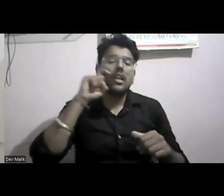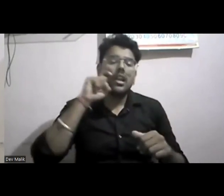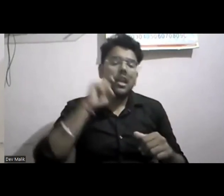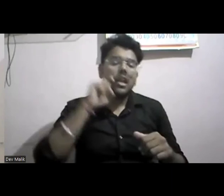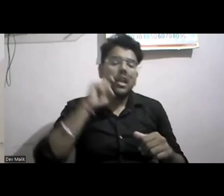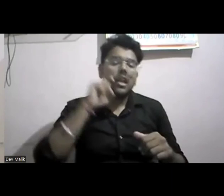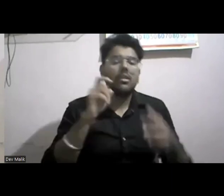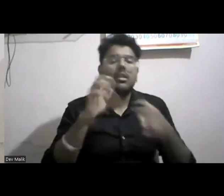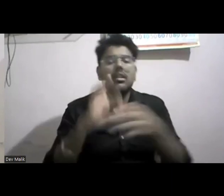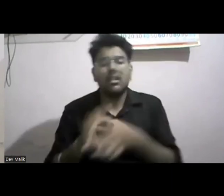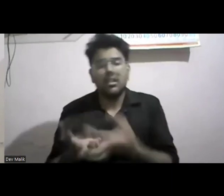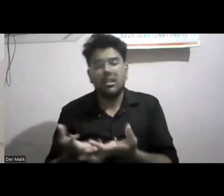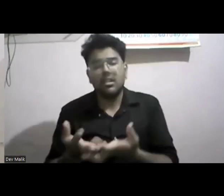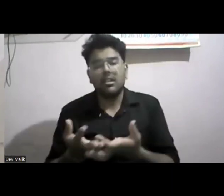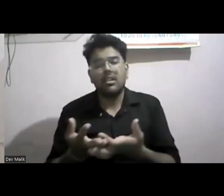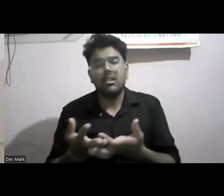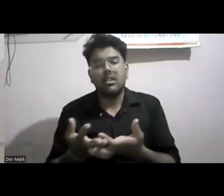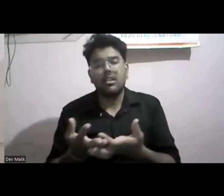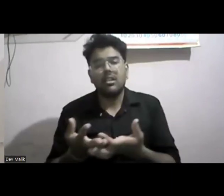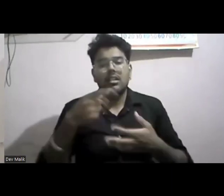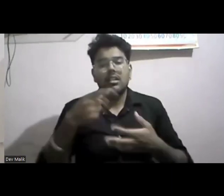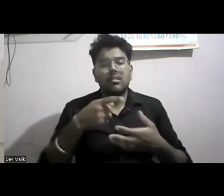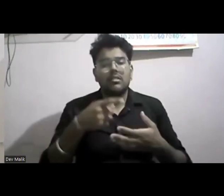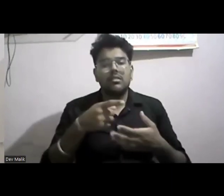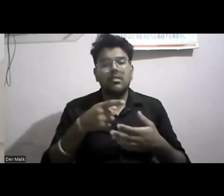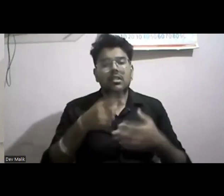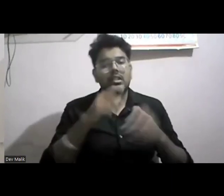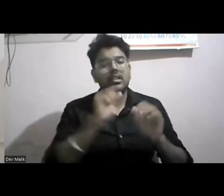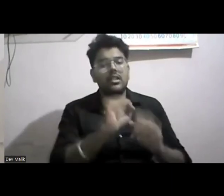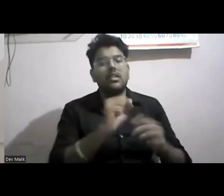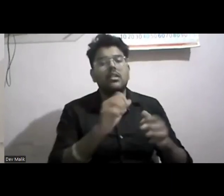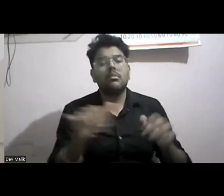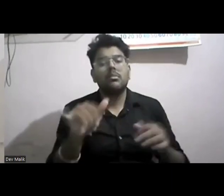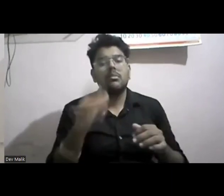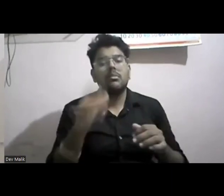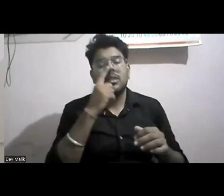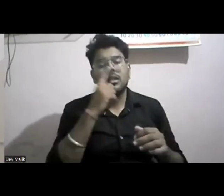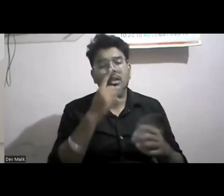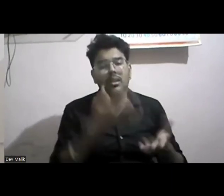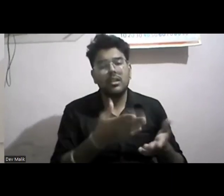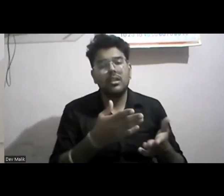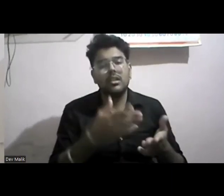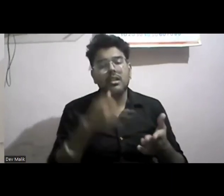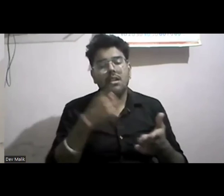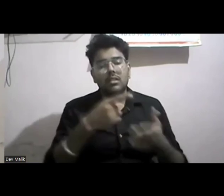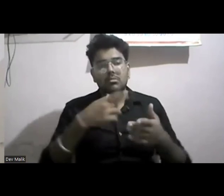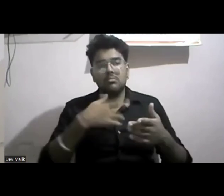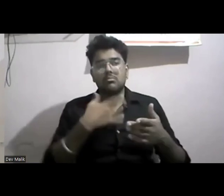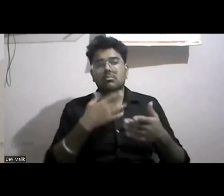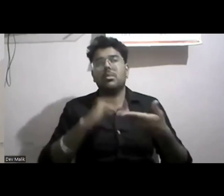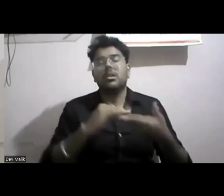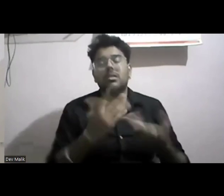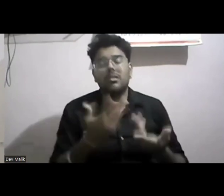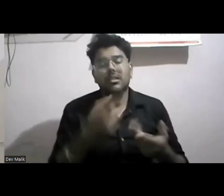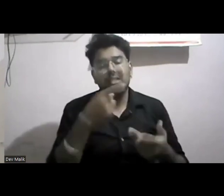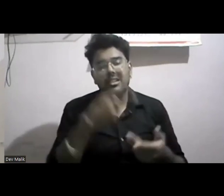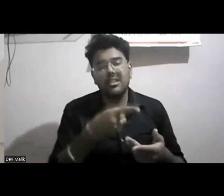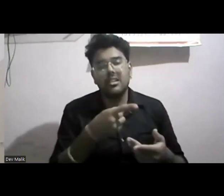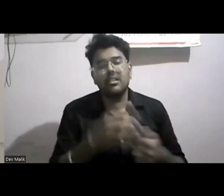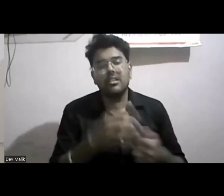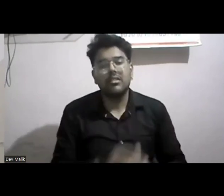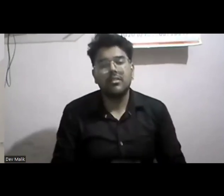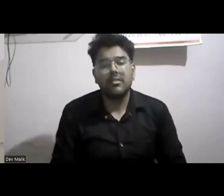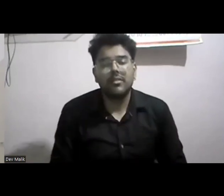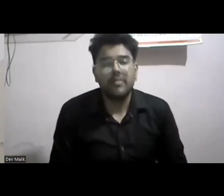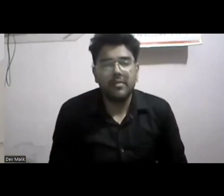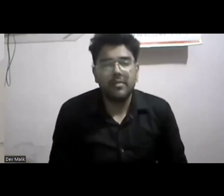emotions, because that was the only girl with whom you want to be. So the operation of sexuality is a symbol of horse tail. Achha. So